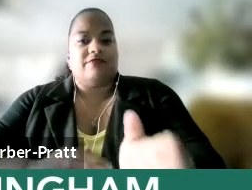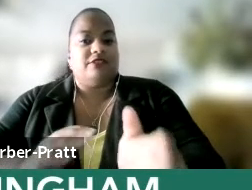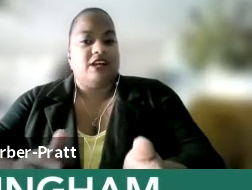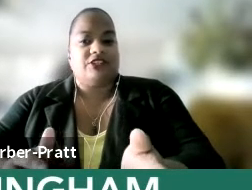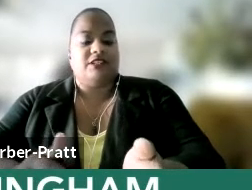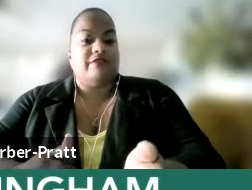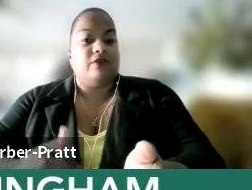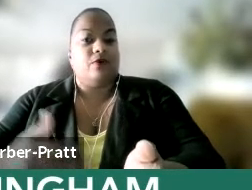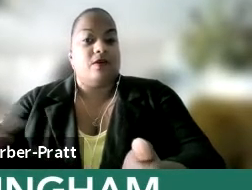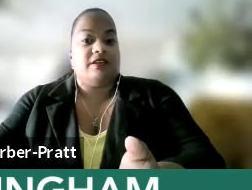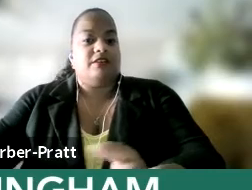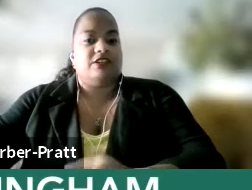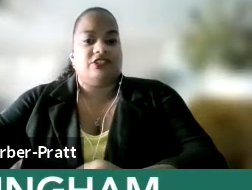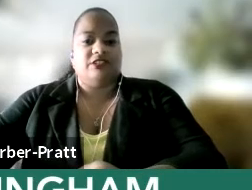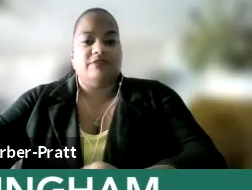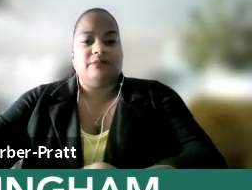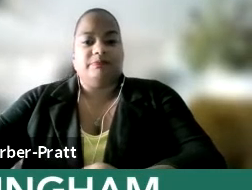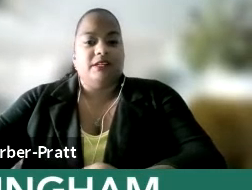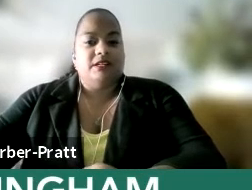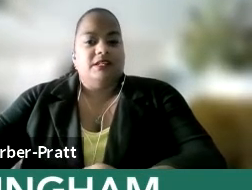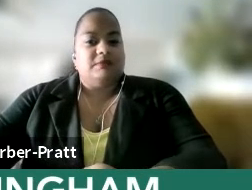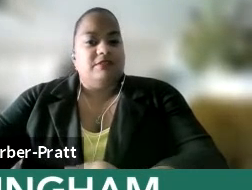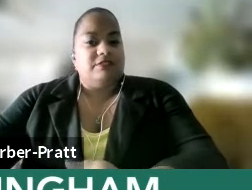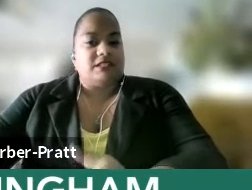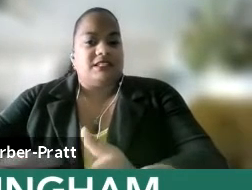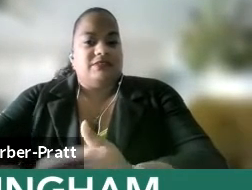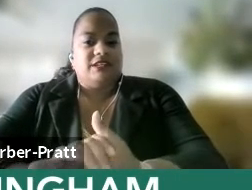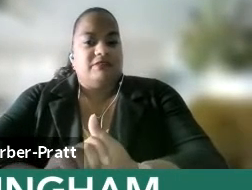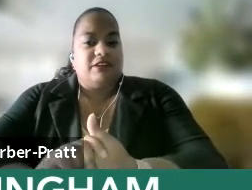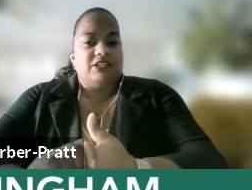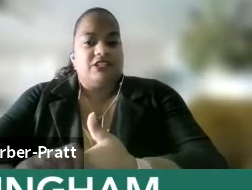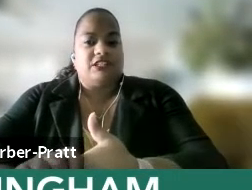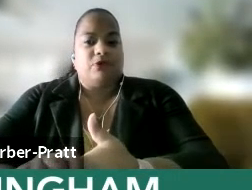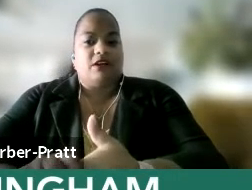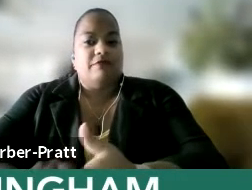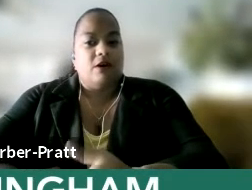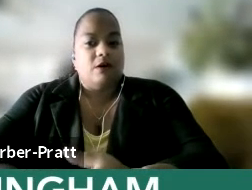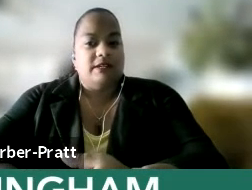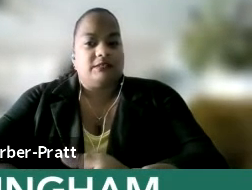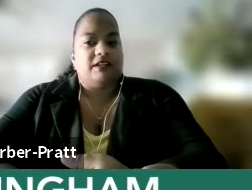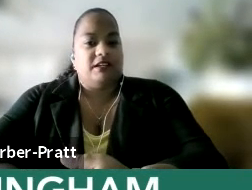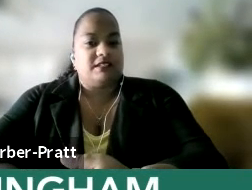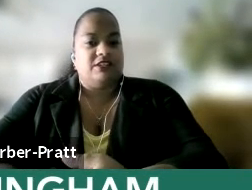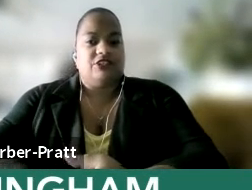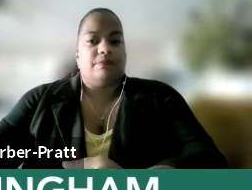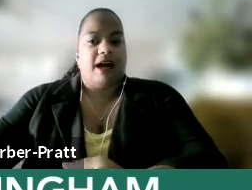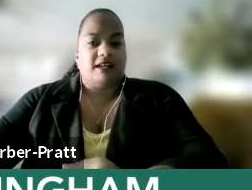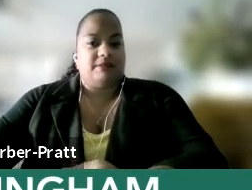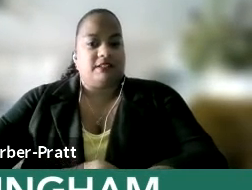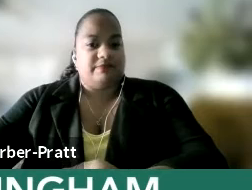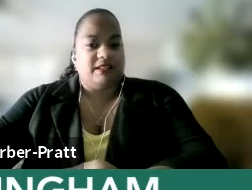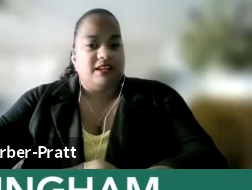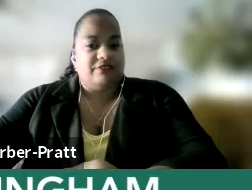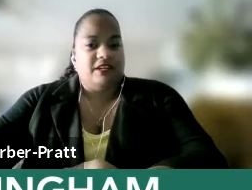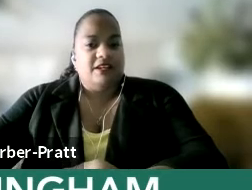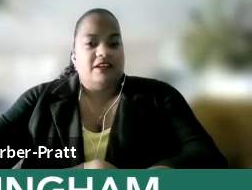grassroots level, national level, or international level. To me, physical activity, recreation, and sport have always been an essential